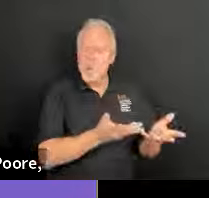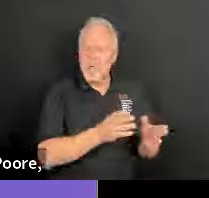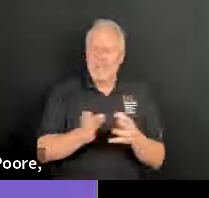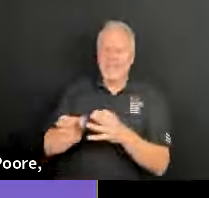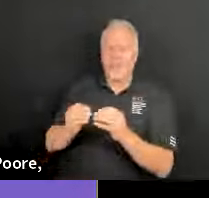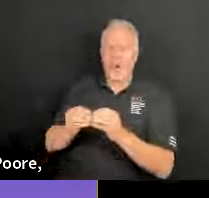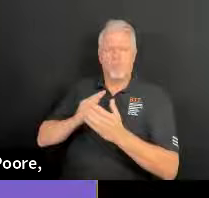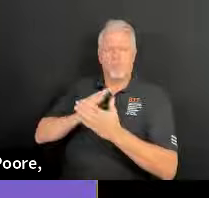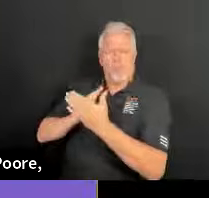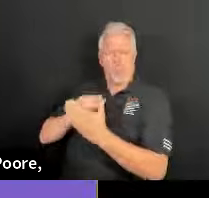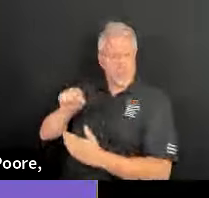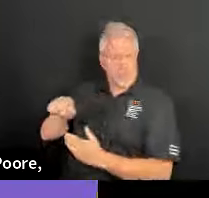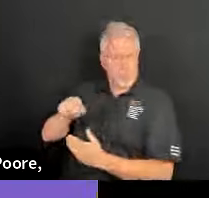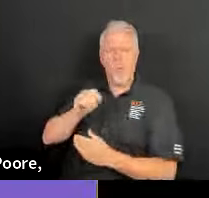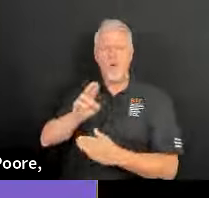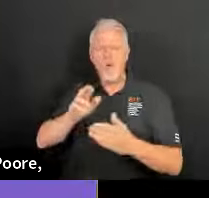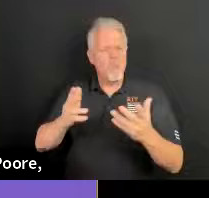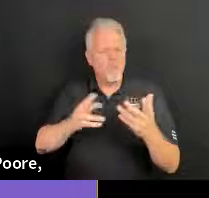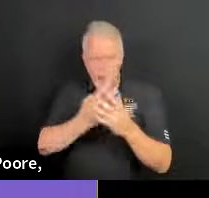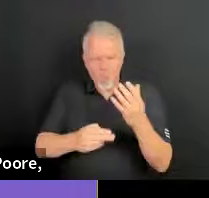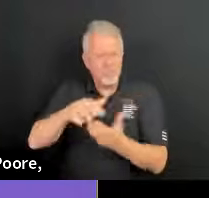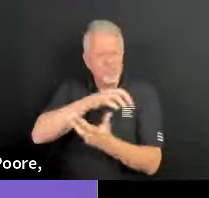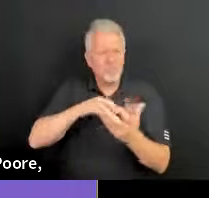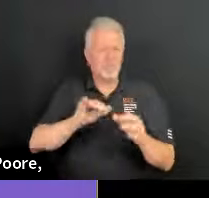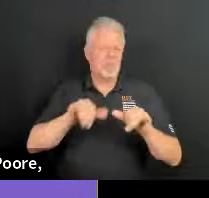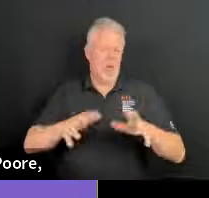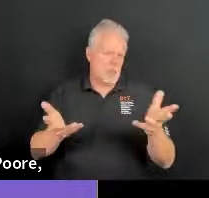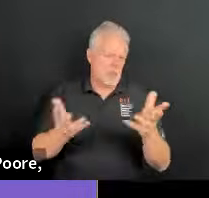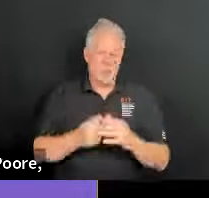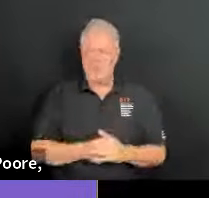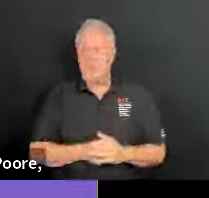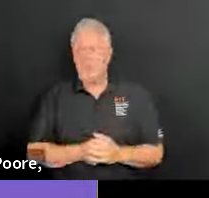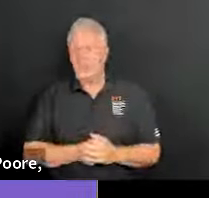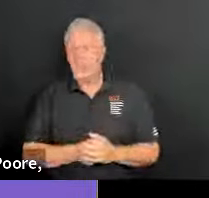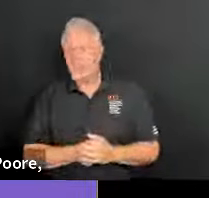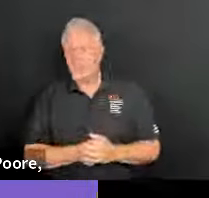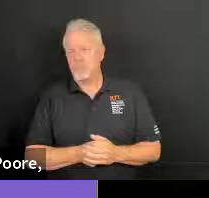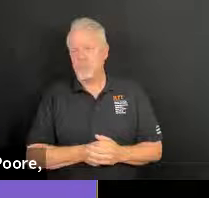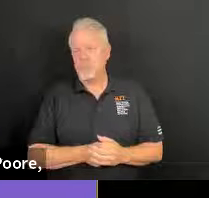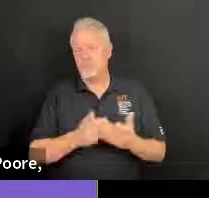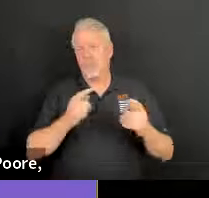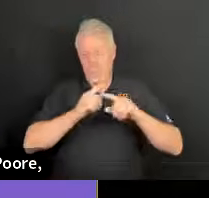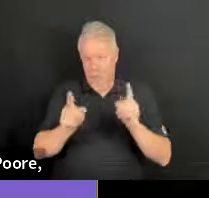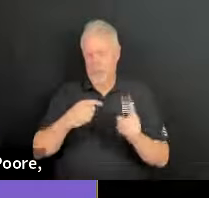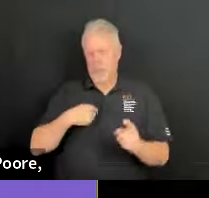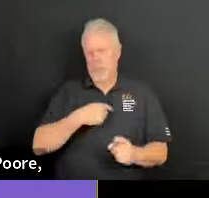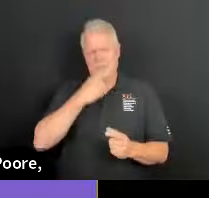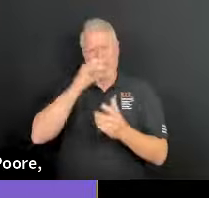If we should focus more on treatment, or if we should focus more on prevention, or maybe a mixture of both.